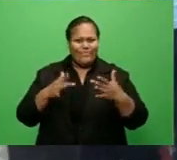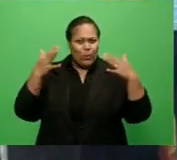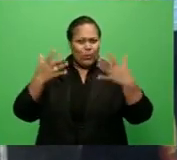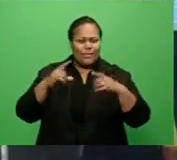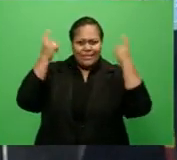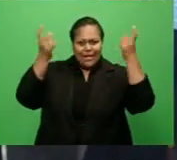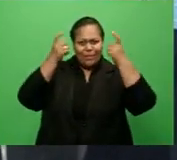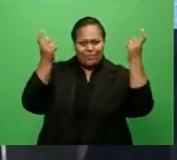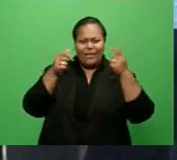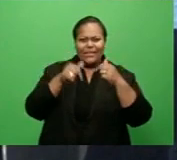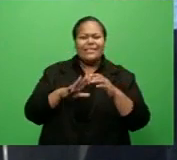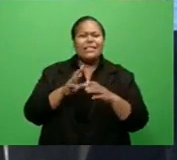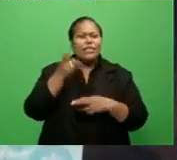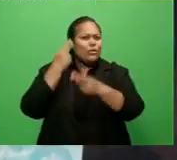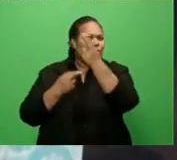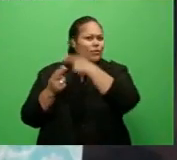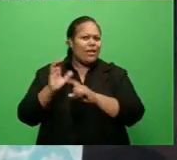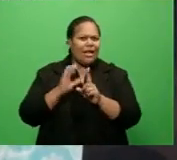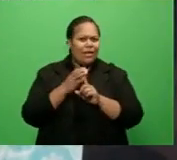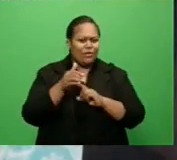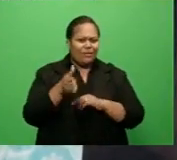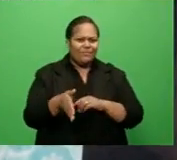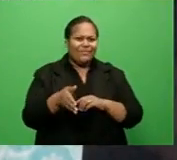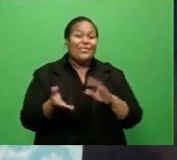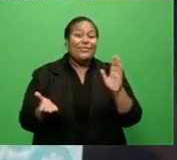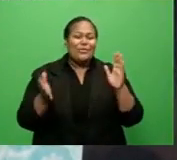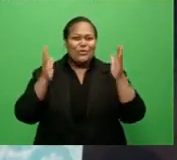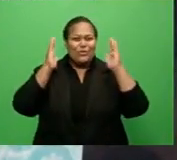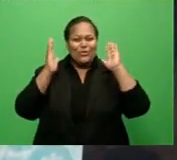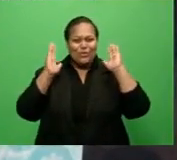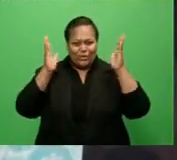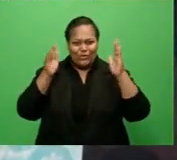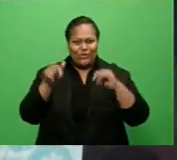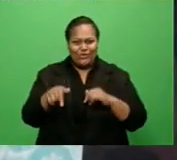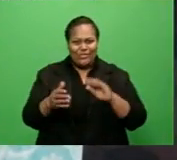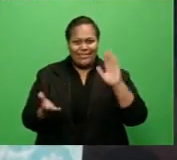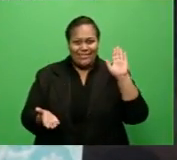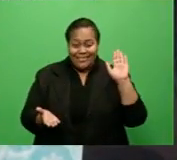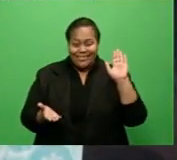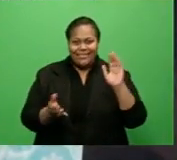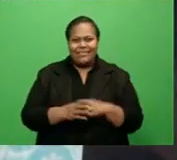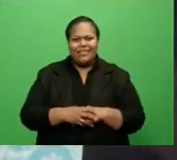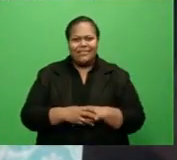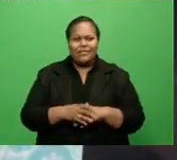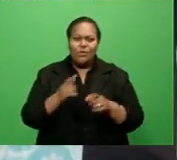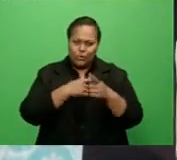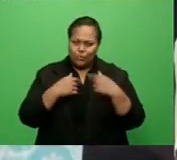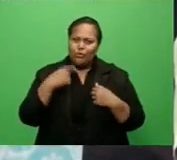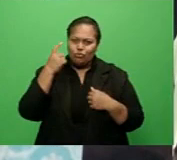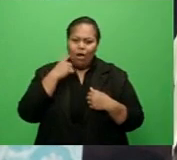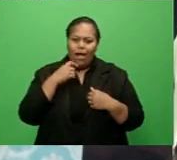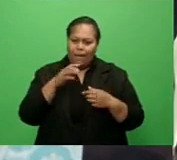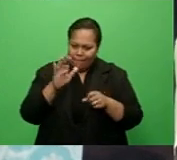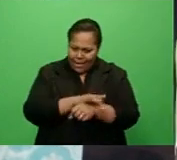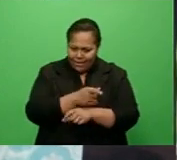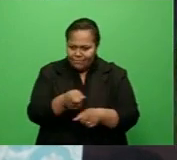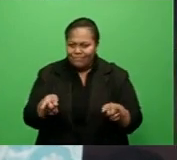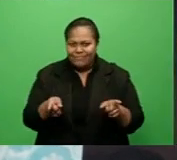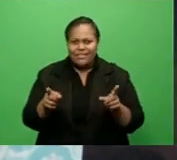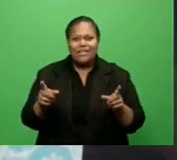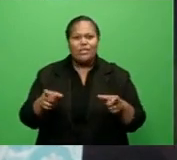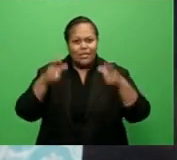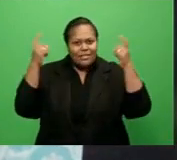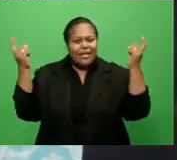TISI Sangam. However, we have taken this initiative to bring some happiness and to celebrate the culture,